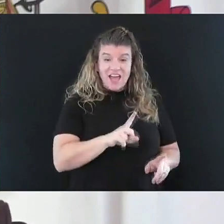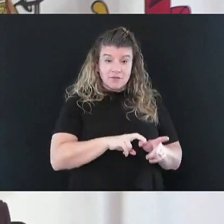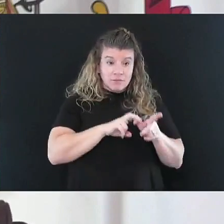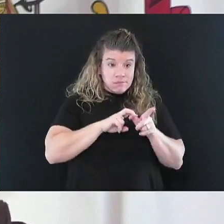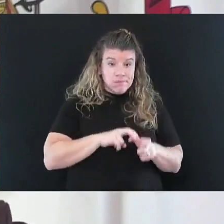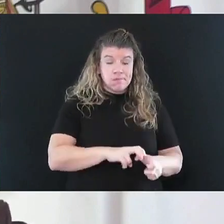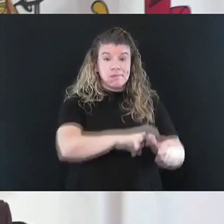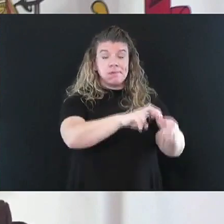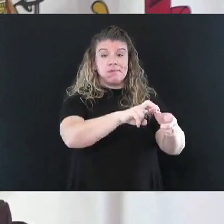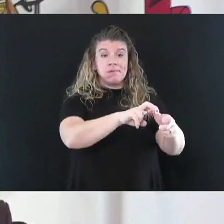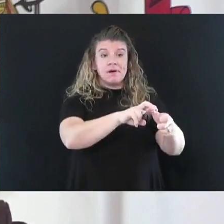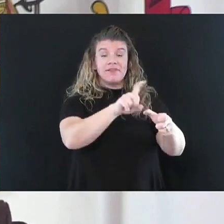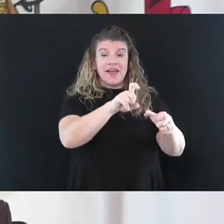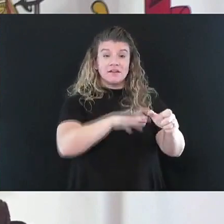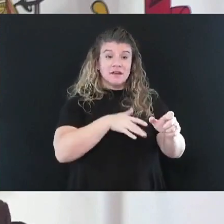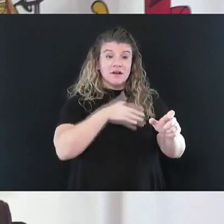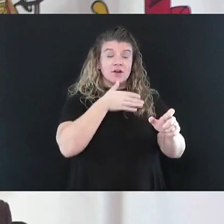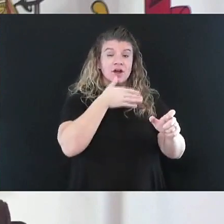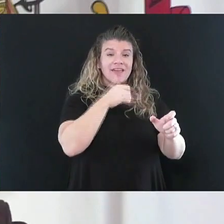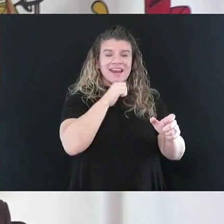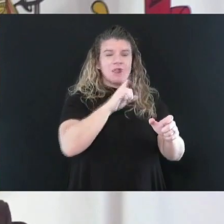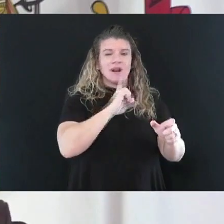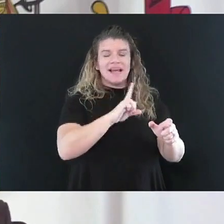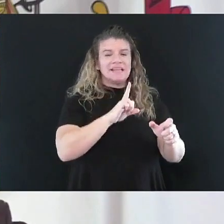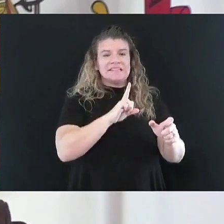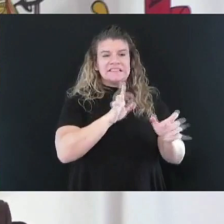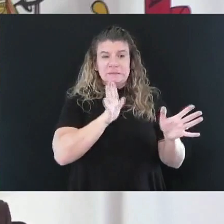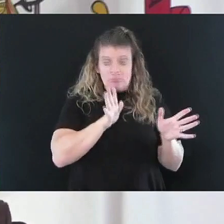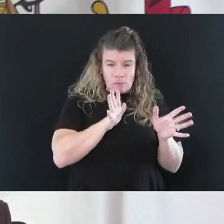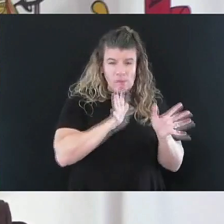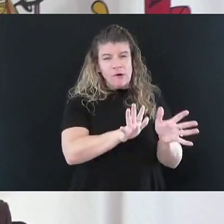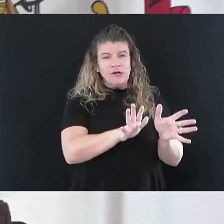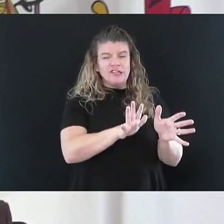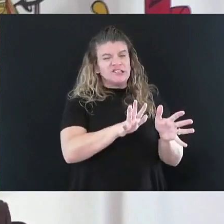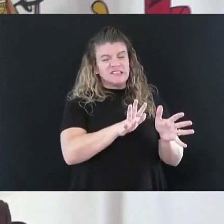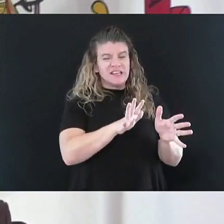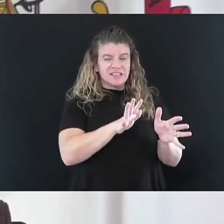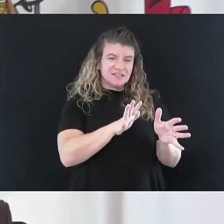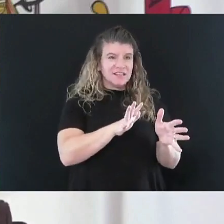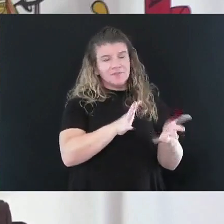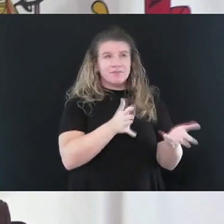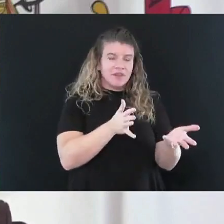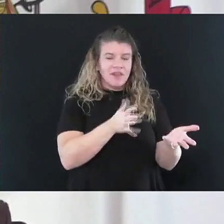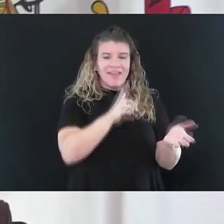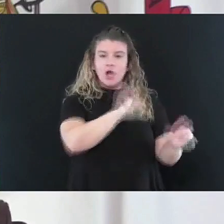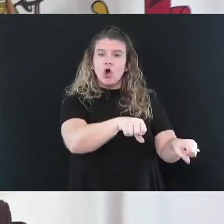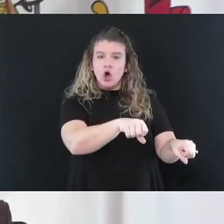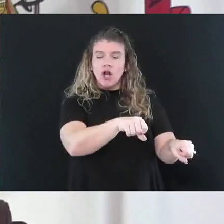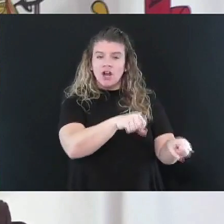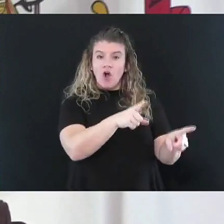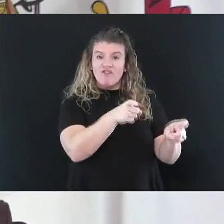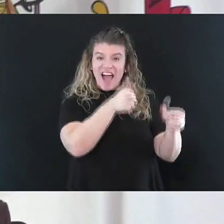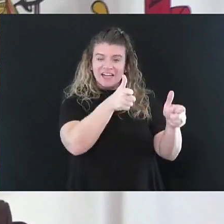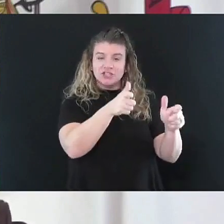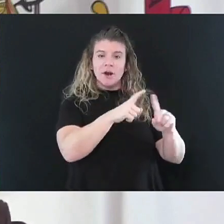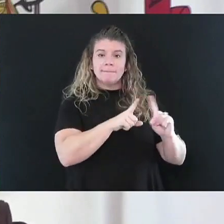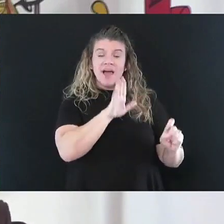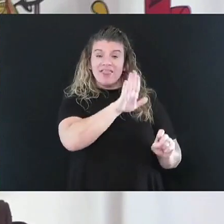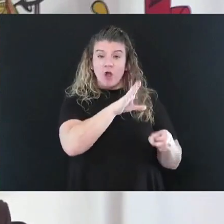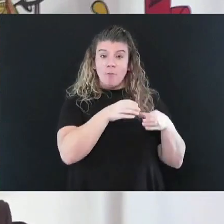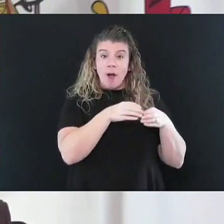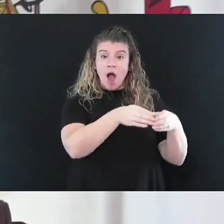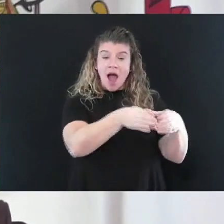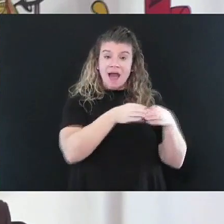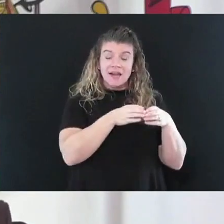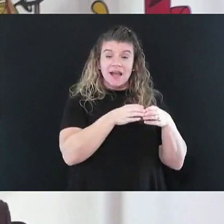didn't really probably push this thing as much as they should, or not should, but could. The pod reached a